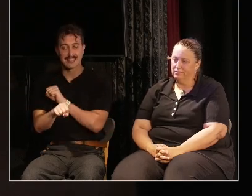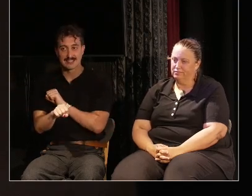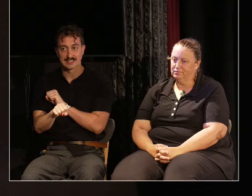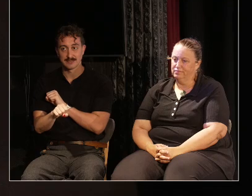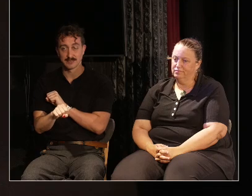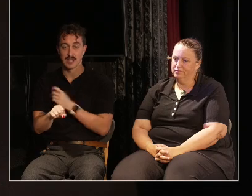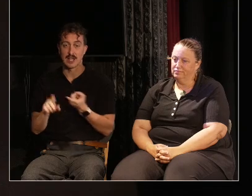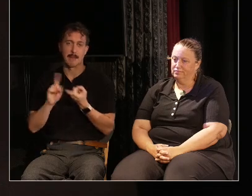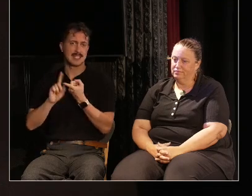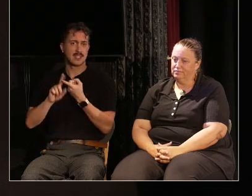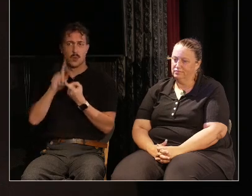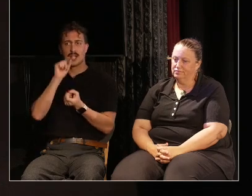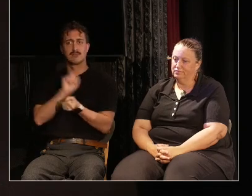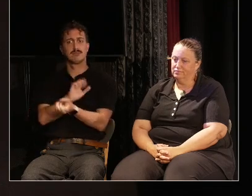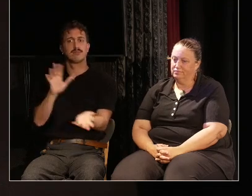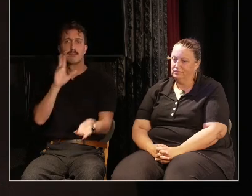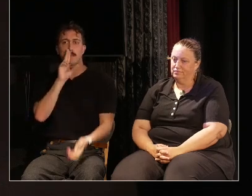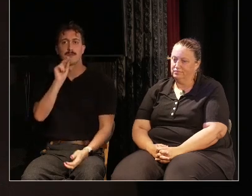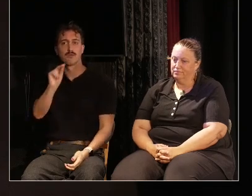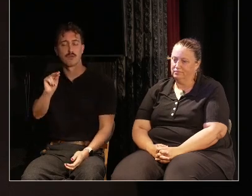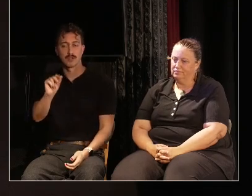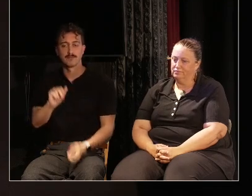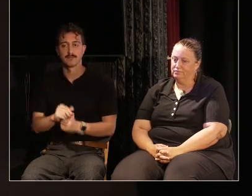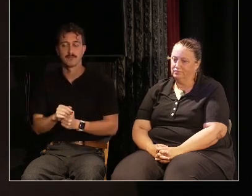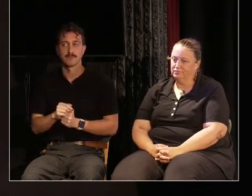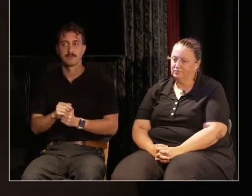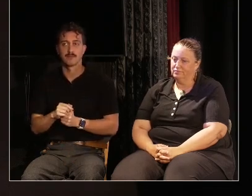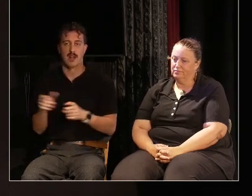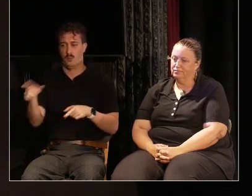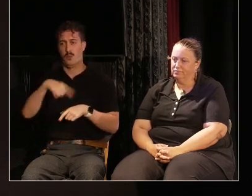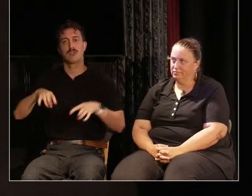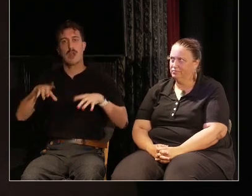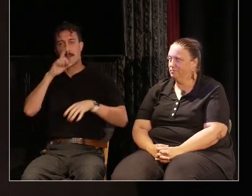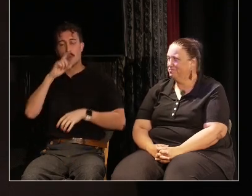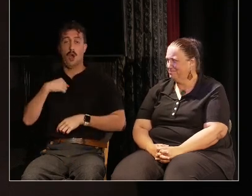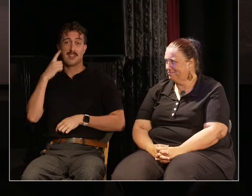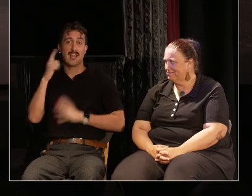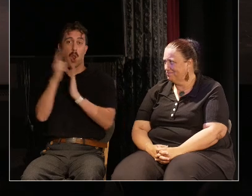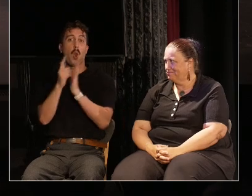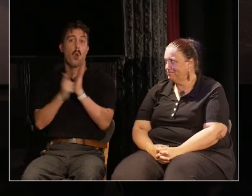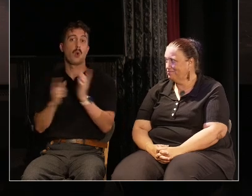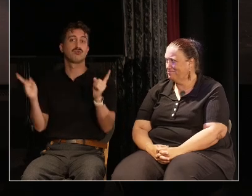as you would like to be an Australian. So that law reform, I think, is absolutely critical. Thank you, Allegra. Thank you.